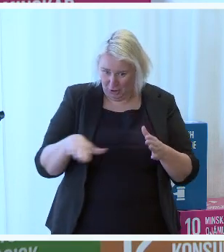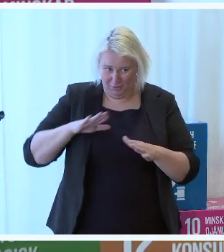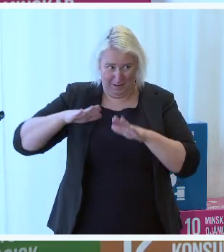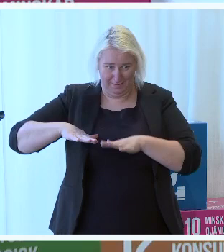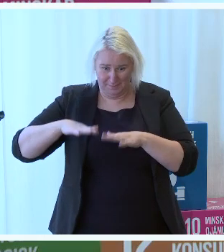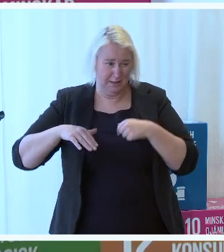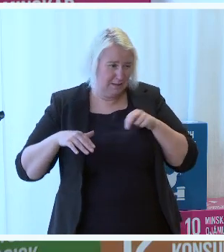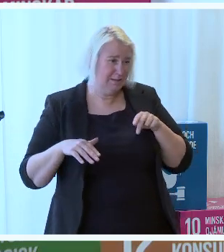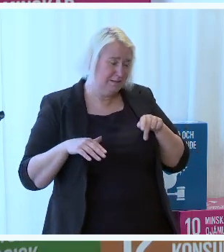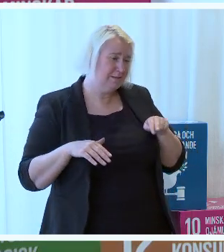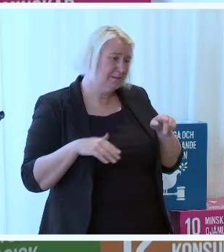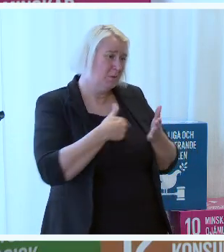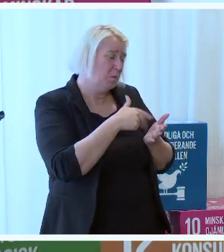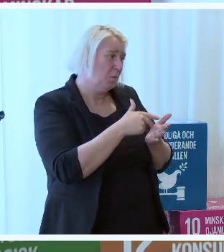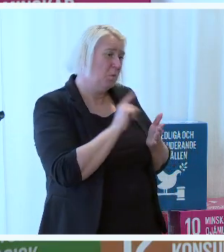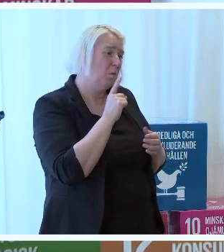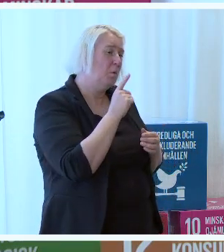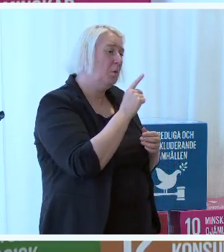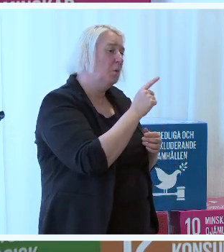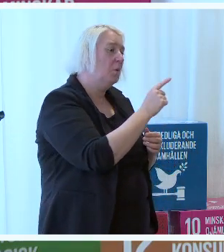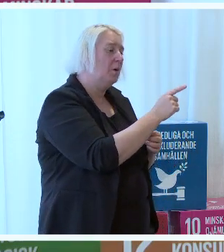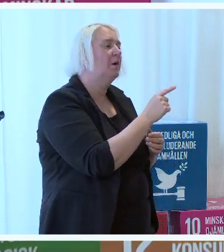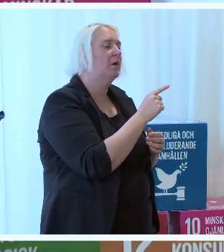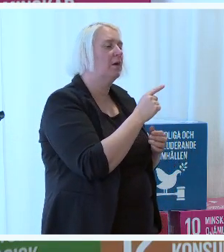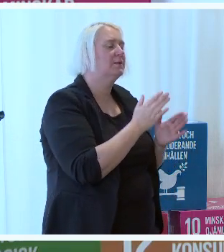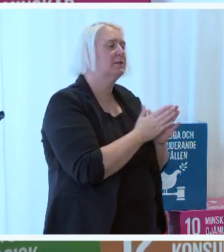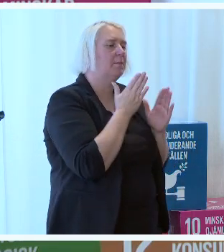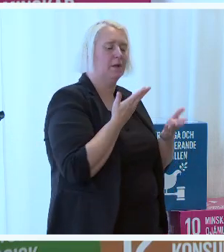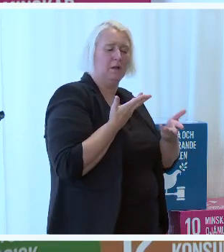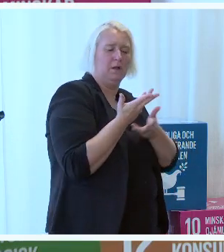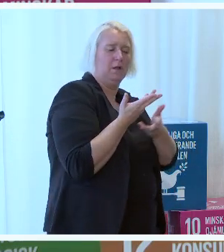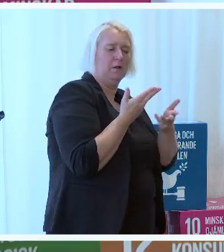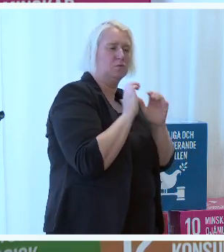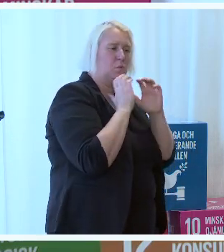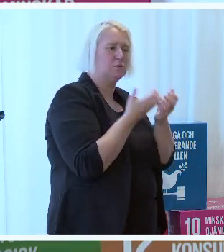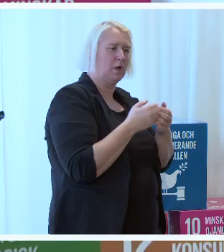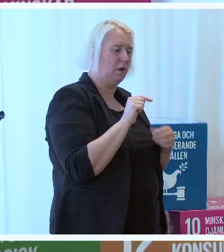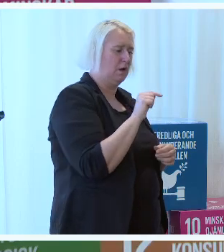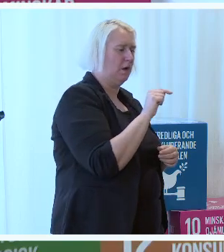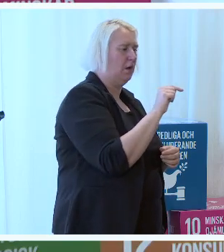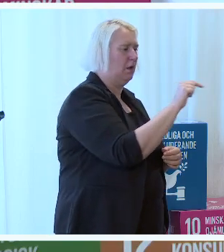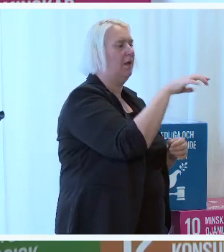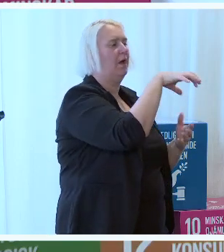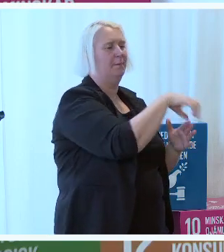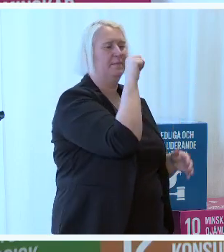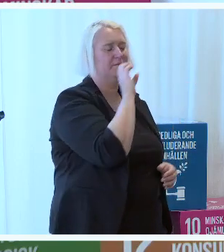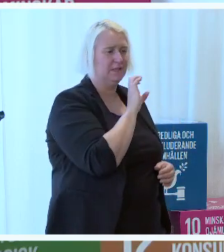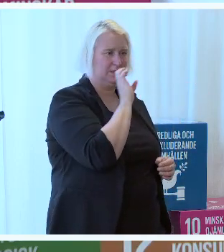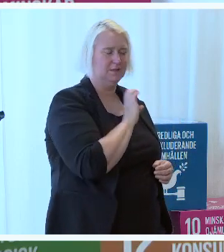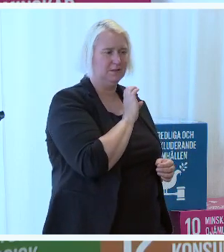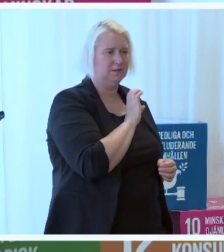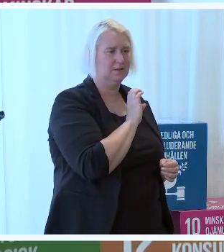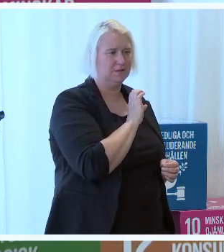socialization time. So when working in aid and working in generally in emergencies, things are